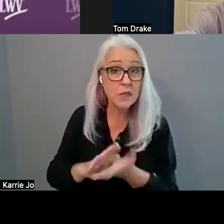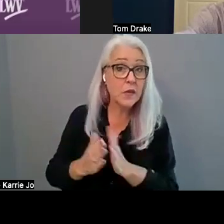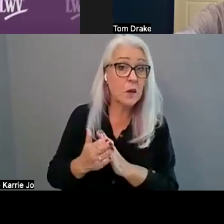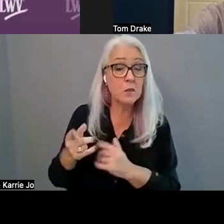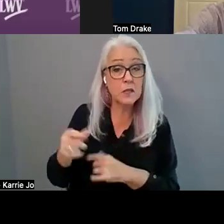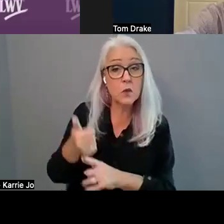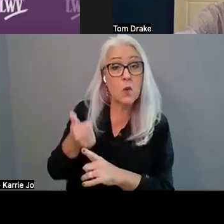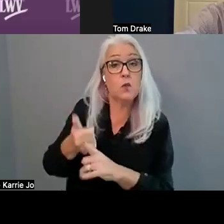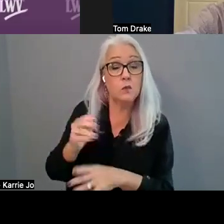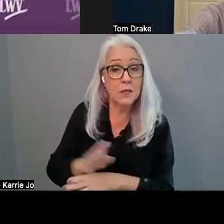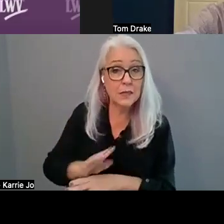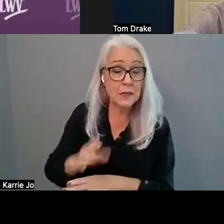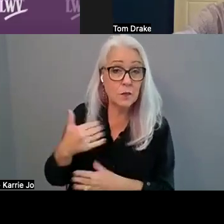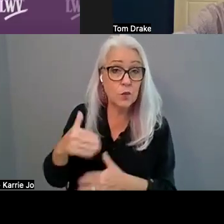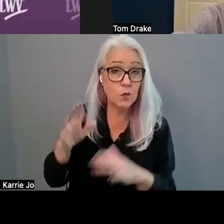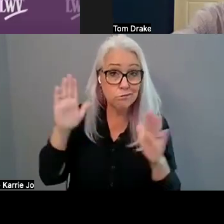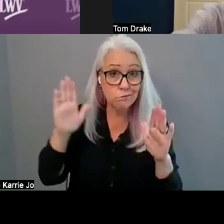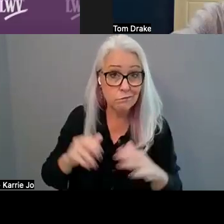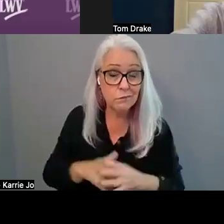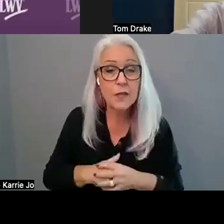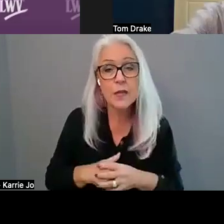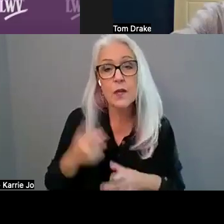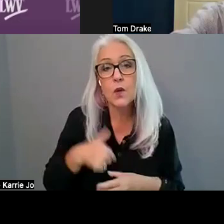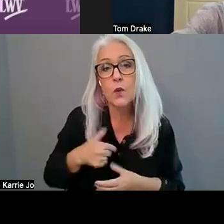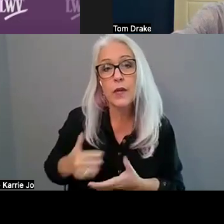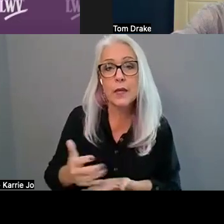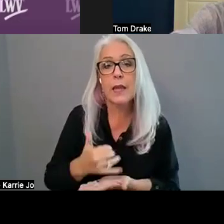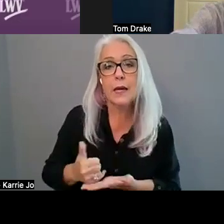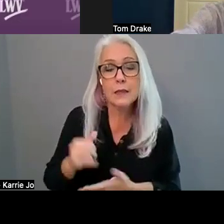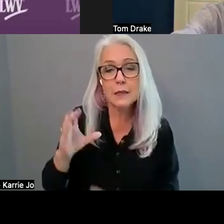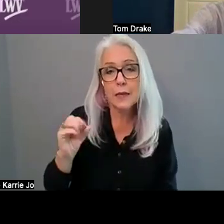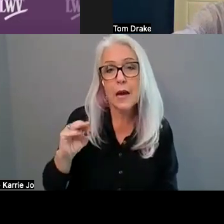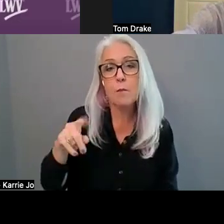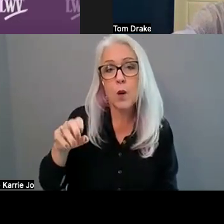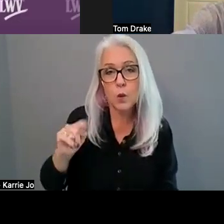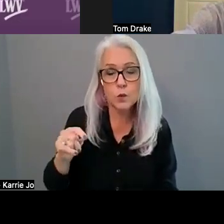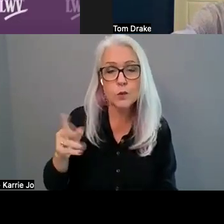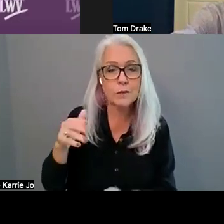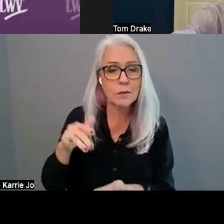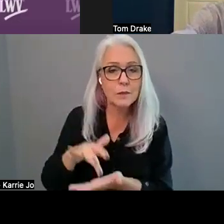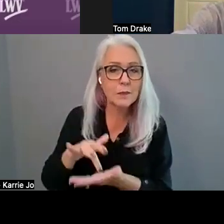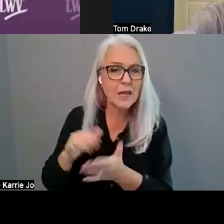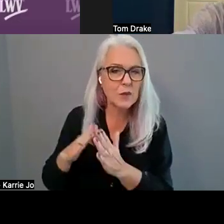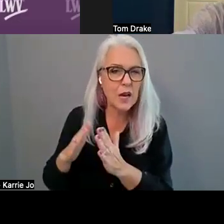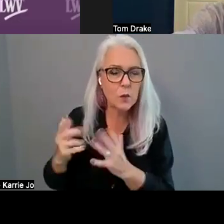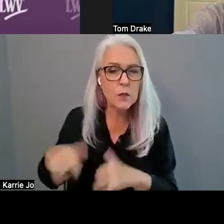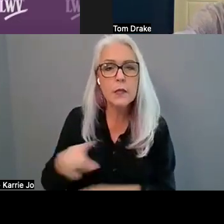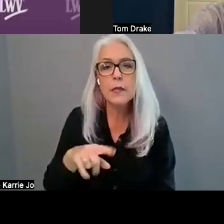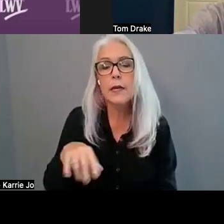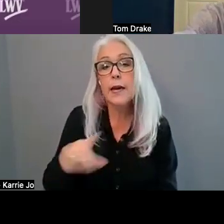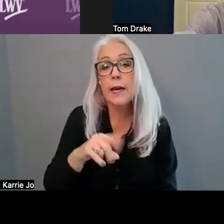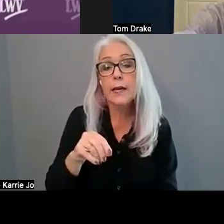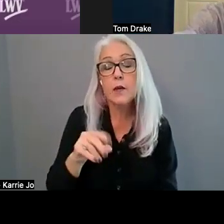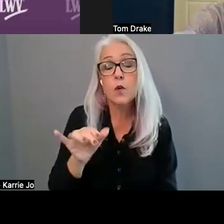quite amazing. We collect compost downtown, and we're also working now with the county on a